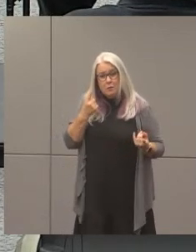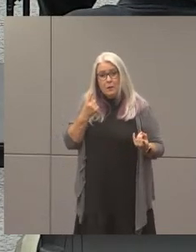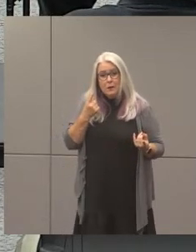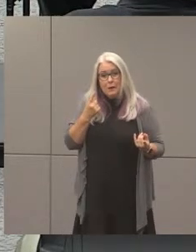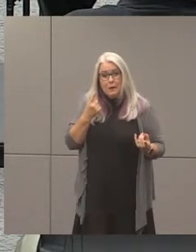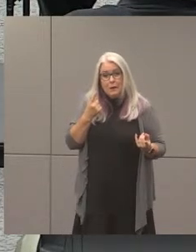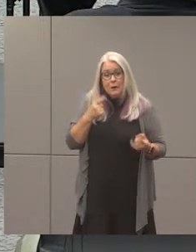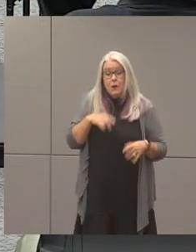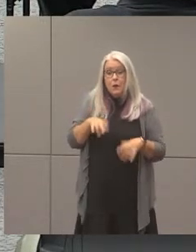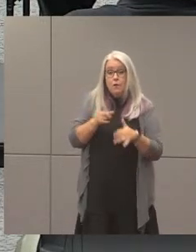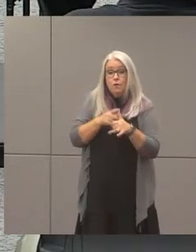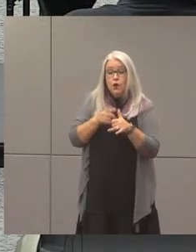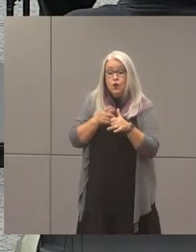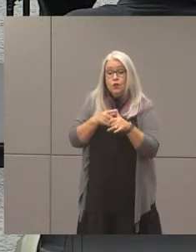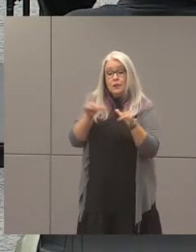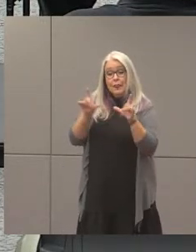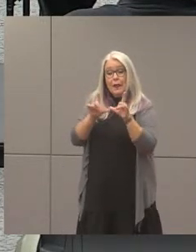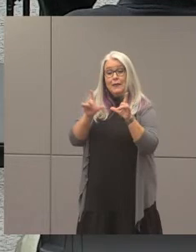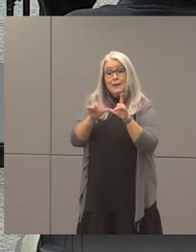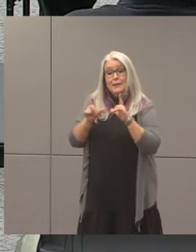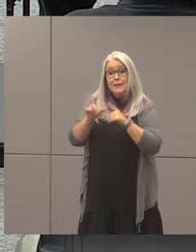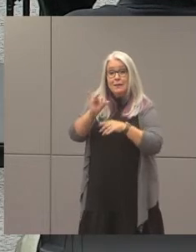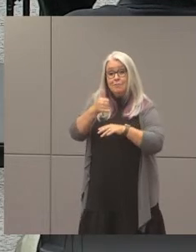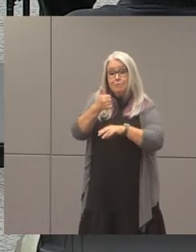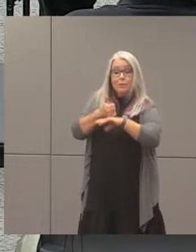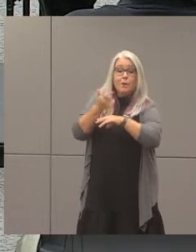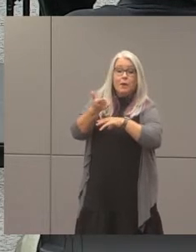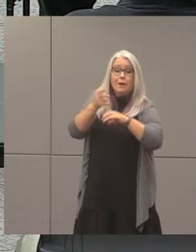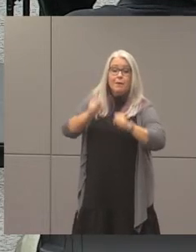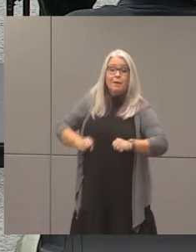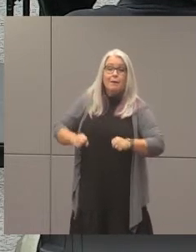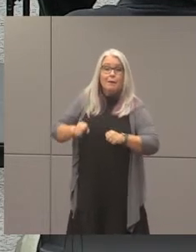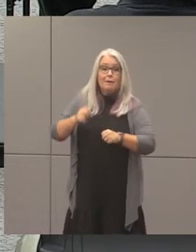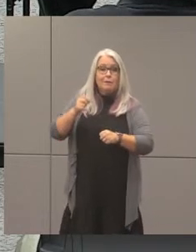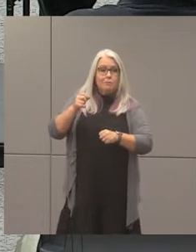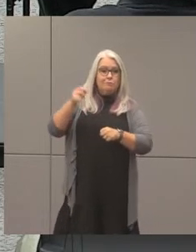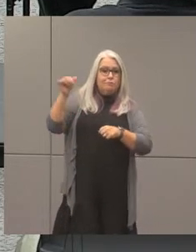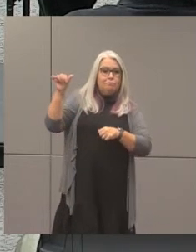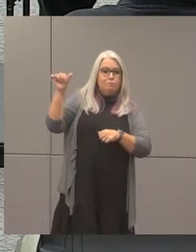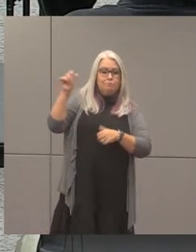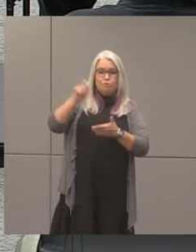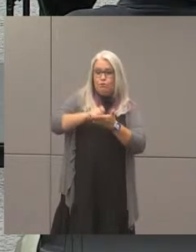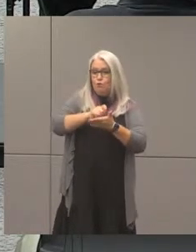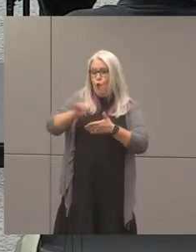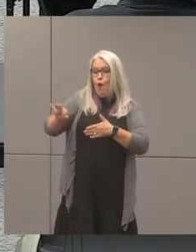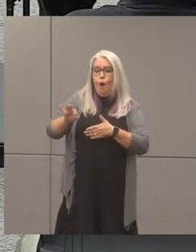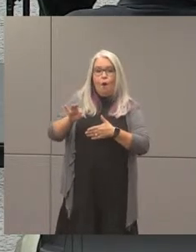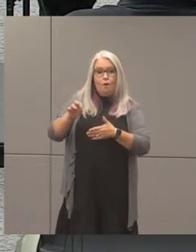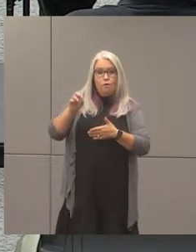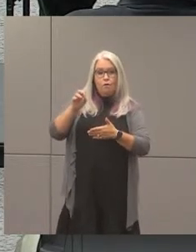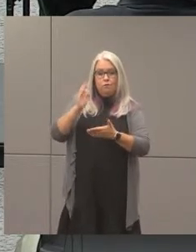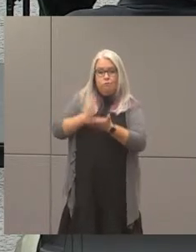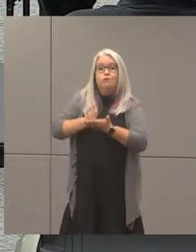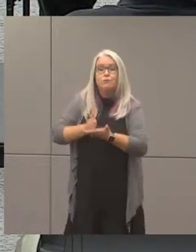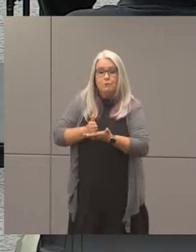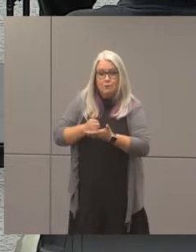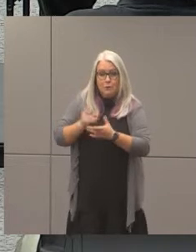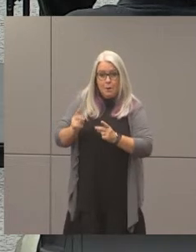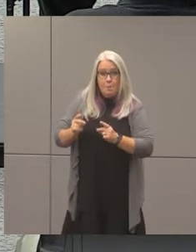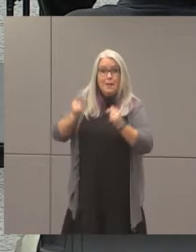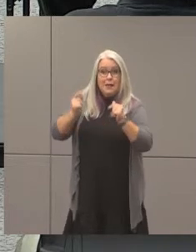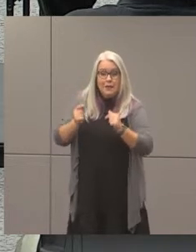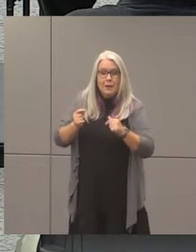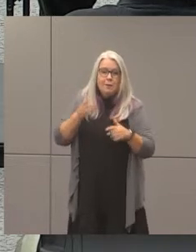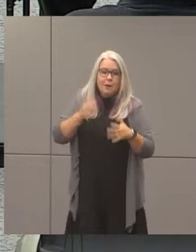first of all, a licensing arrangement, they can terminate it almost immediately. I mean, it might take a day or so to trickle